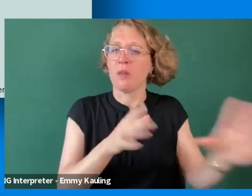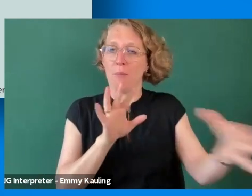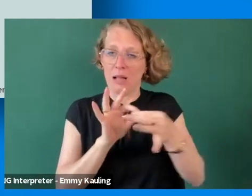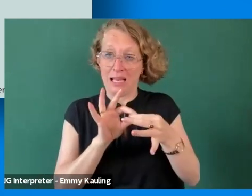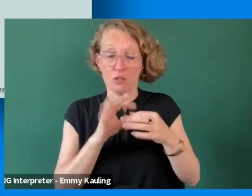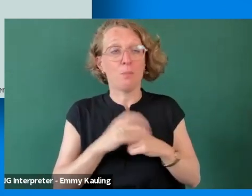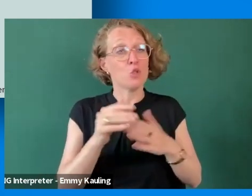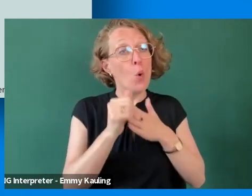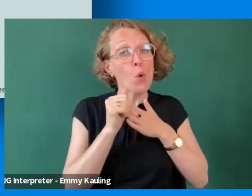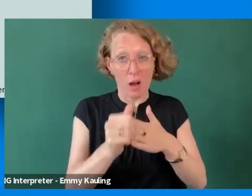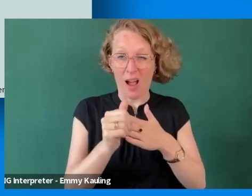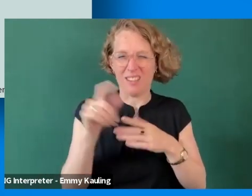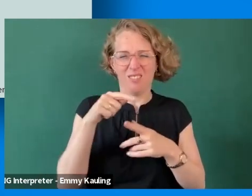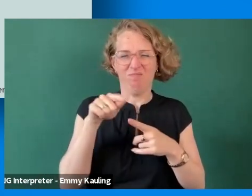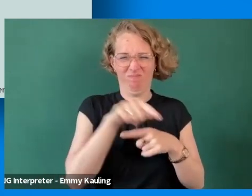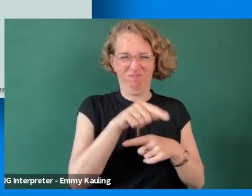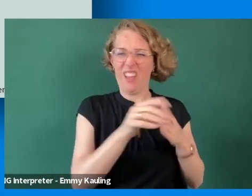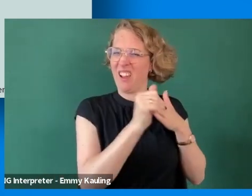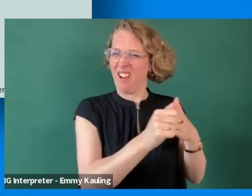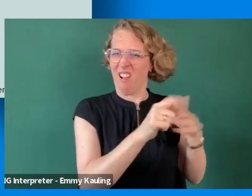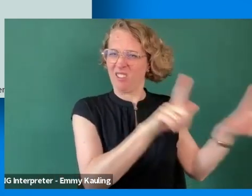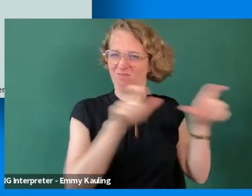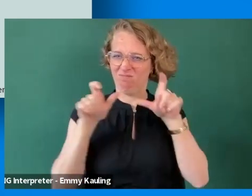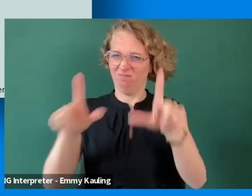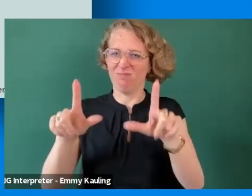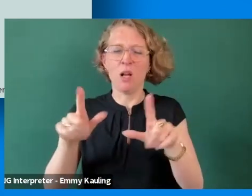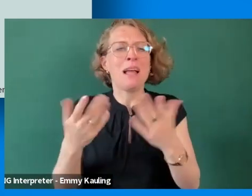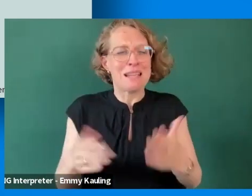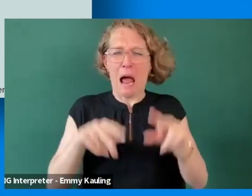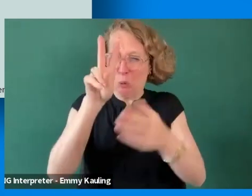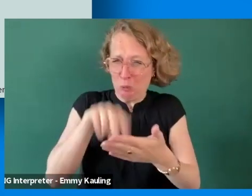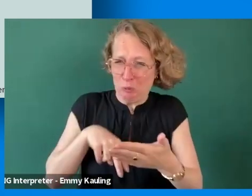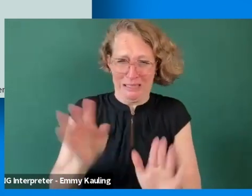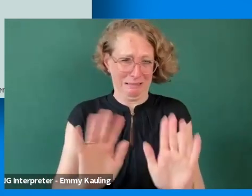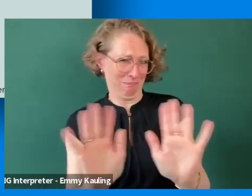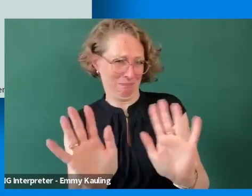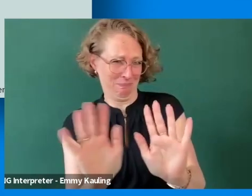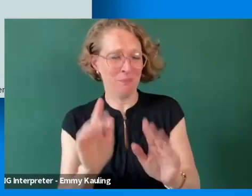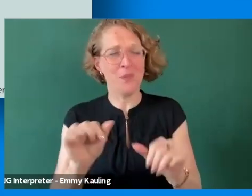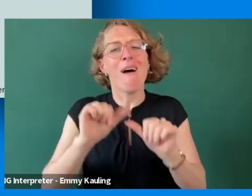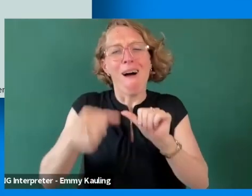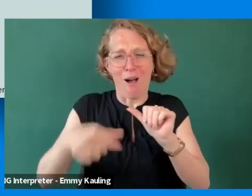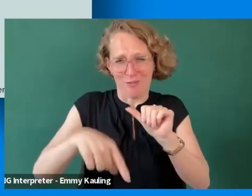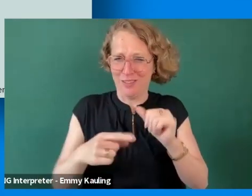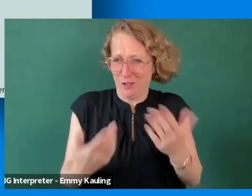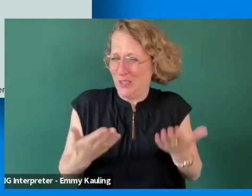in the guide, this is just a screen grab from the guide, and I won't expect you to read all of this because you could read it after the